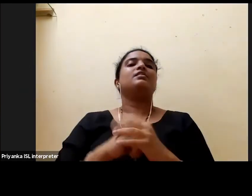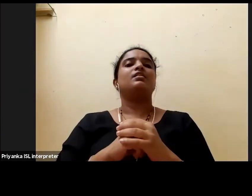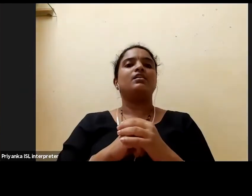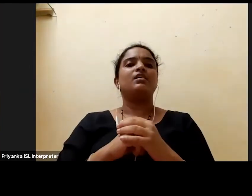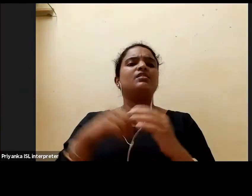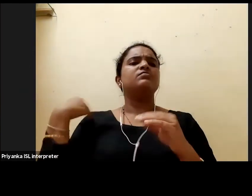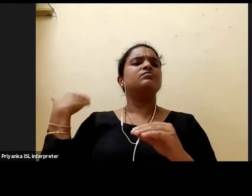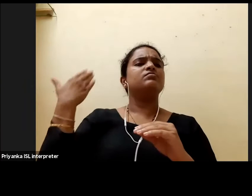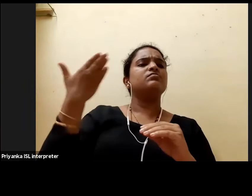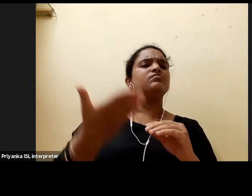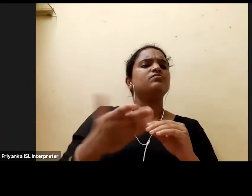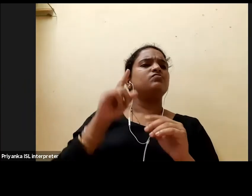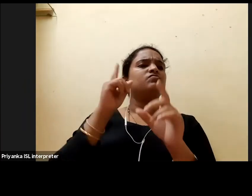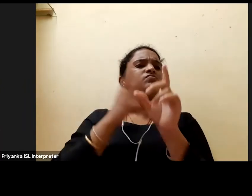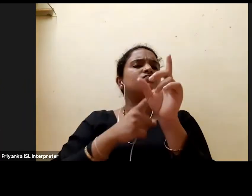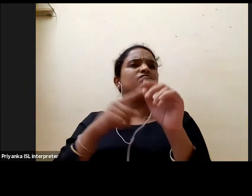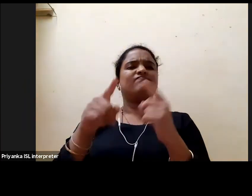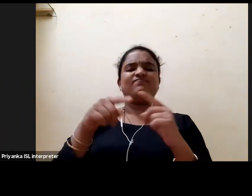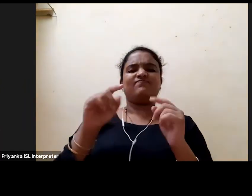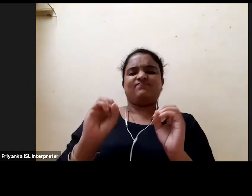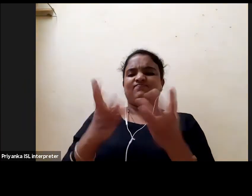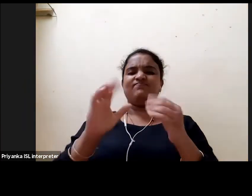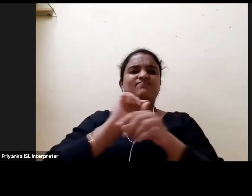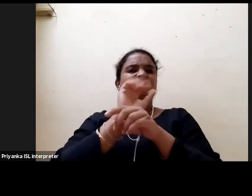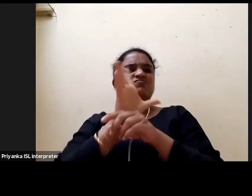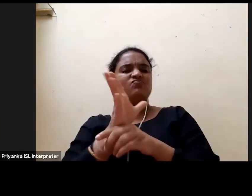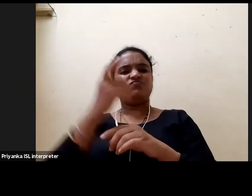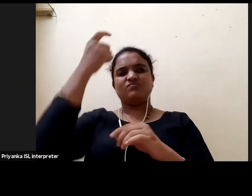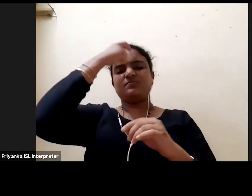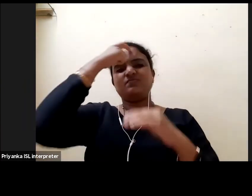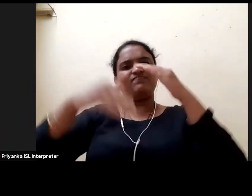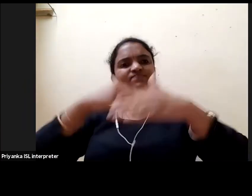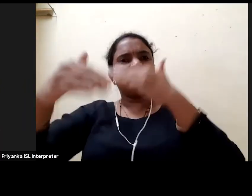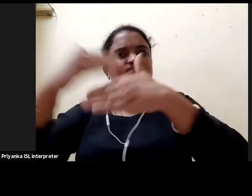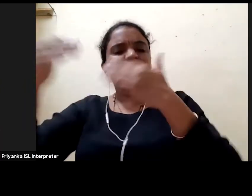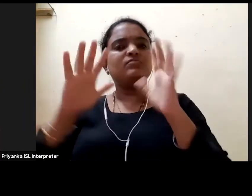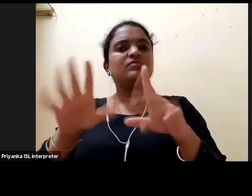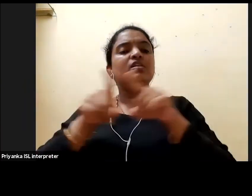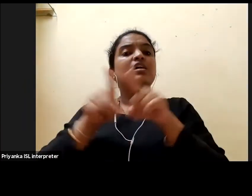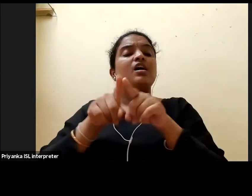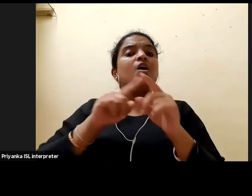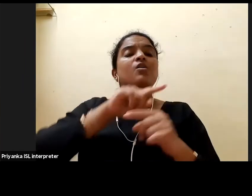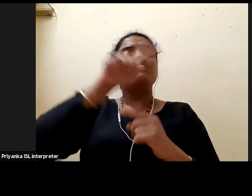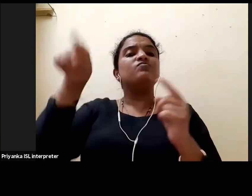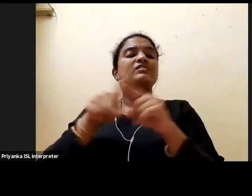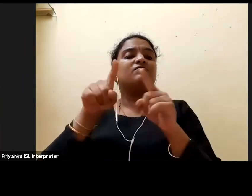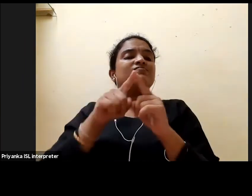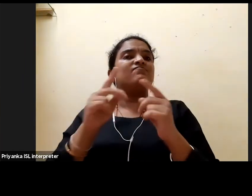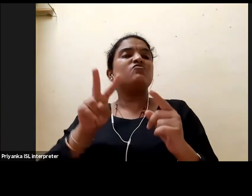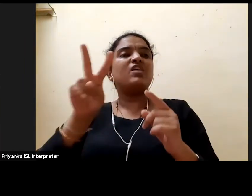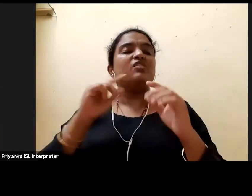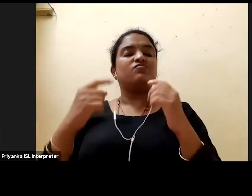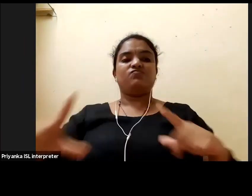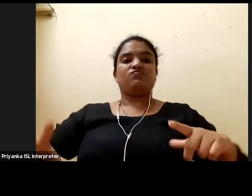Over the last year, the pandemic has challenged us all in many ways. It has also pushed us to reevaluate many things